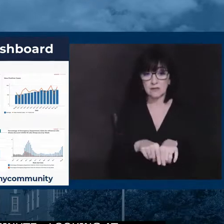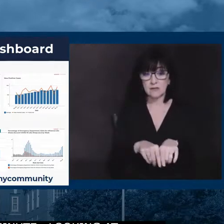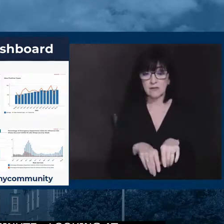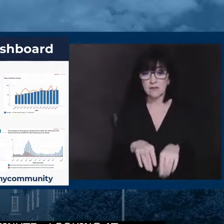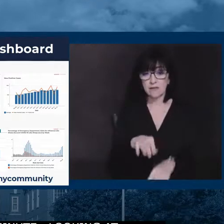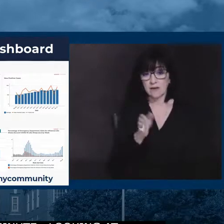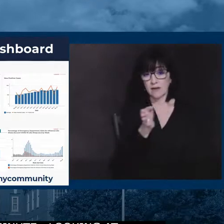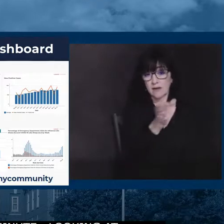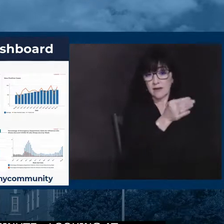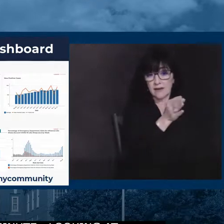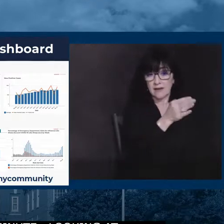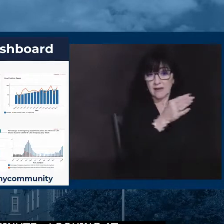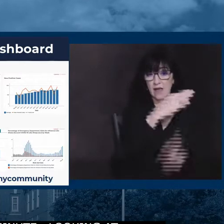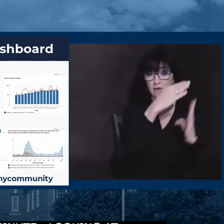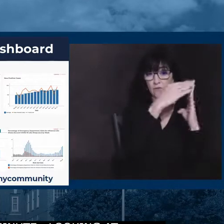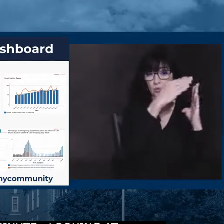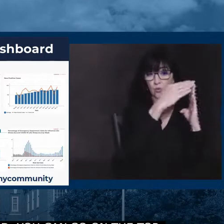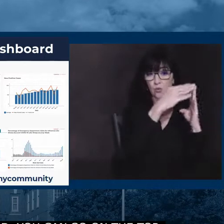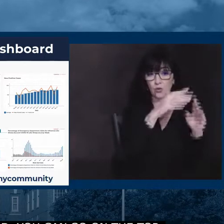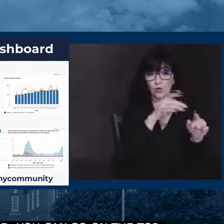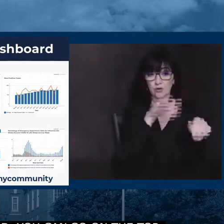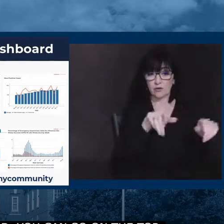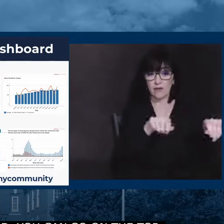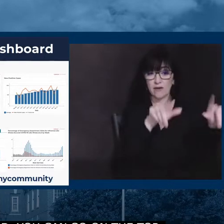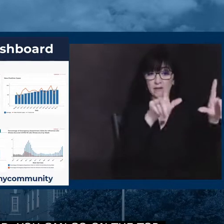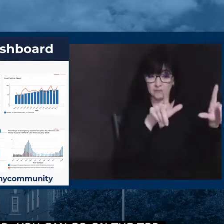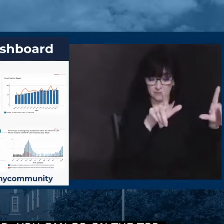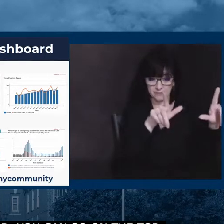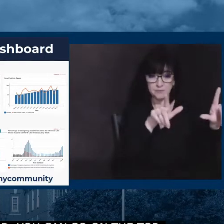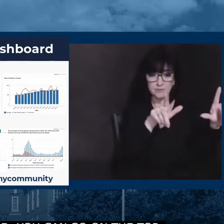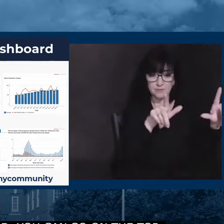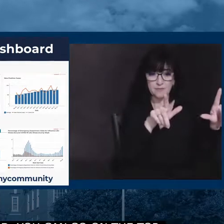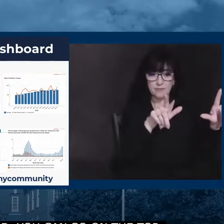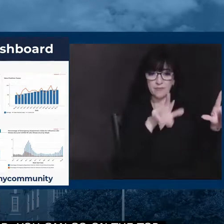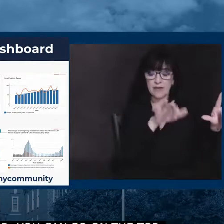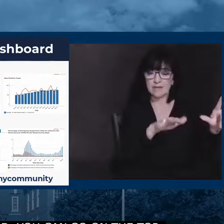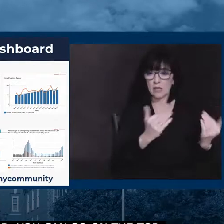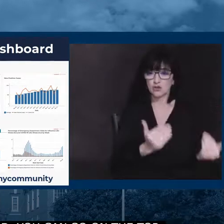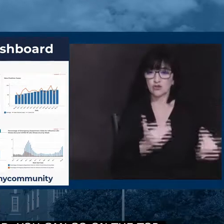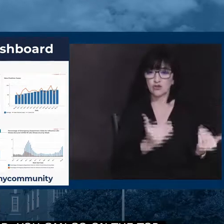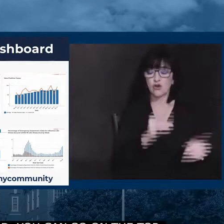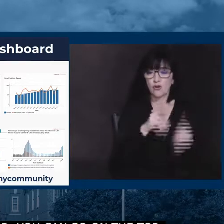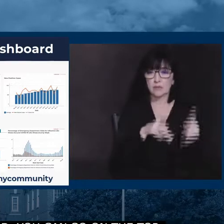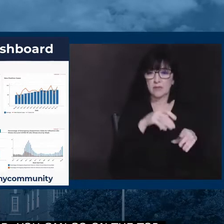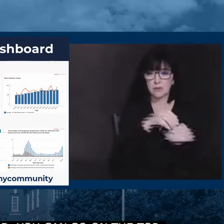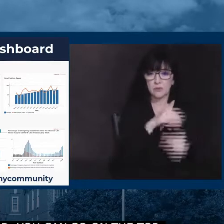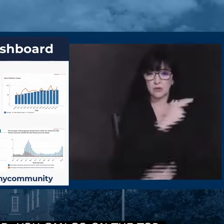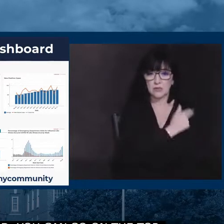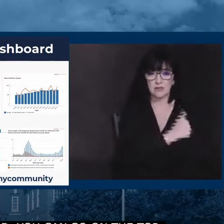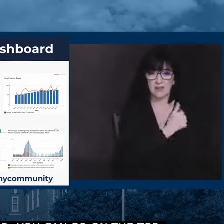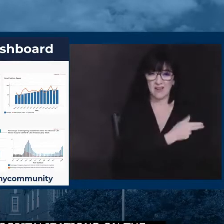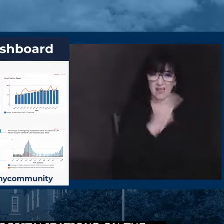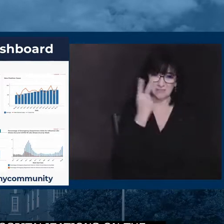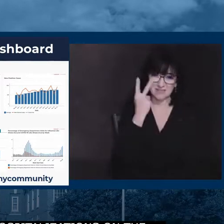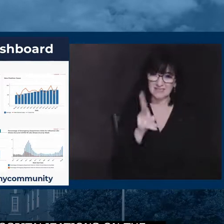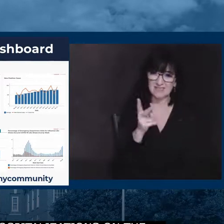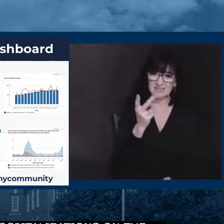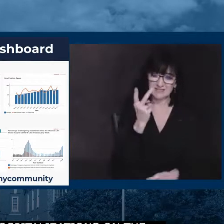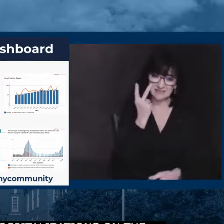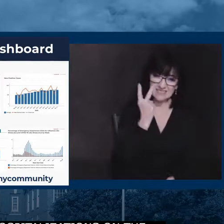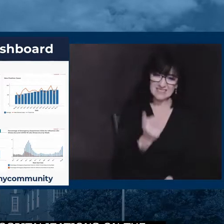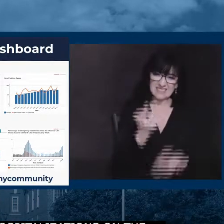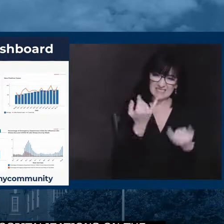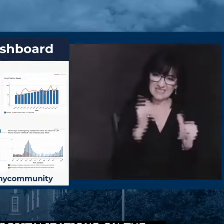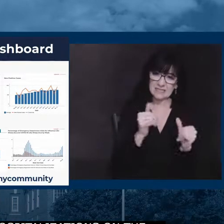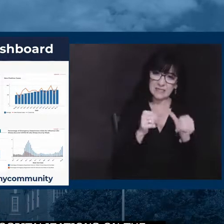new hospitalizations, current hospitalizations on the far left top, which continues to rise to the total today that